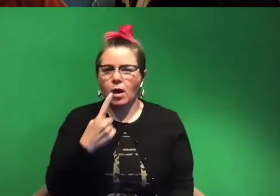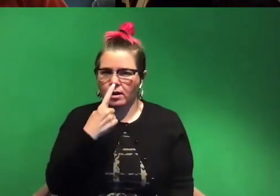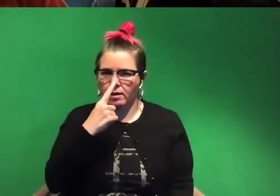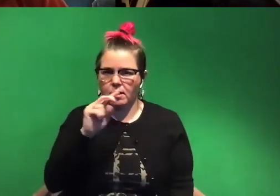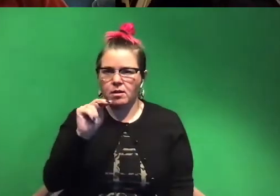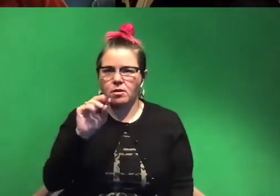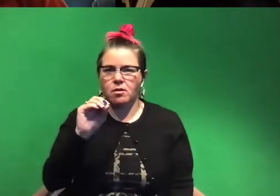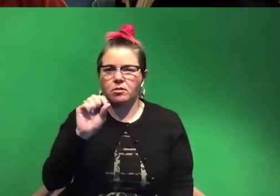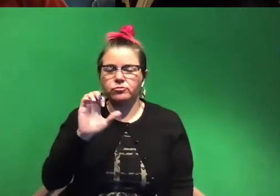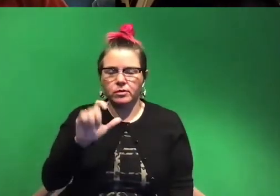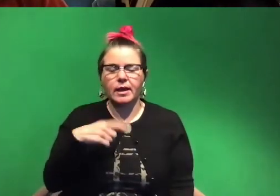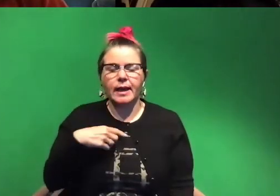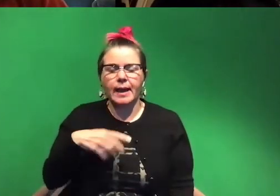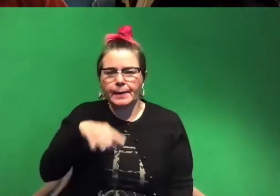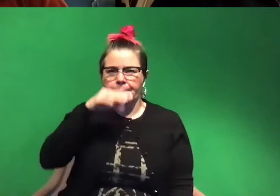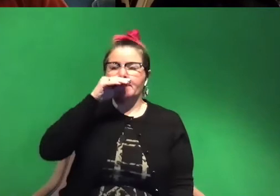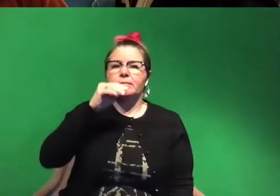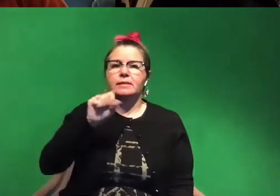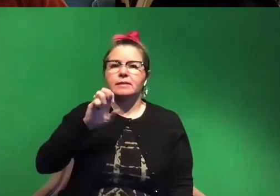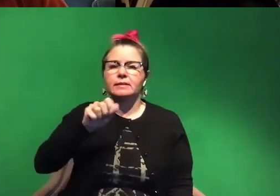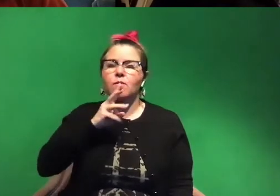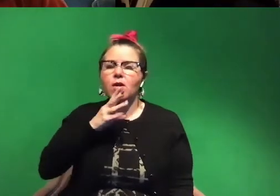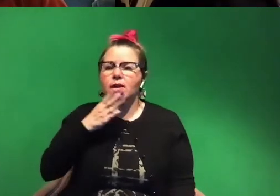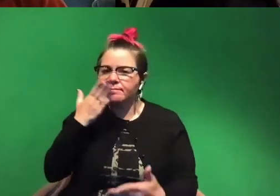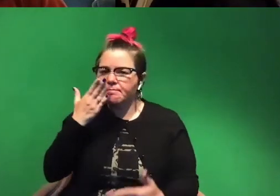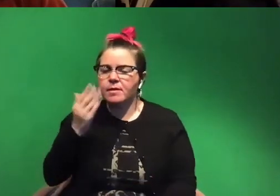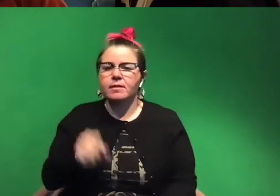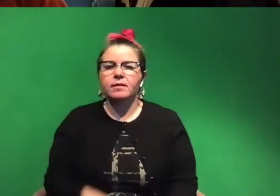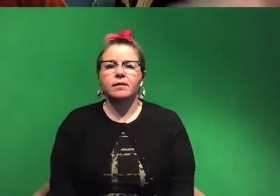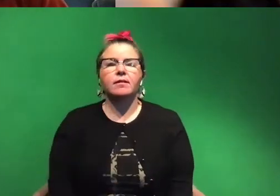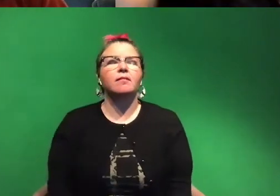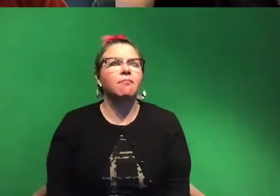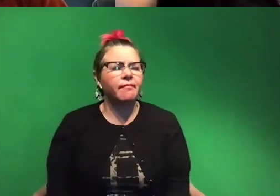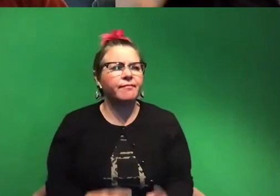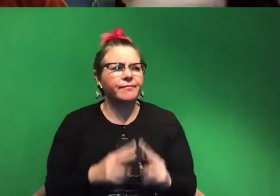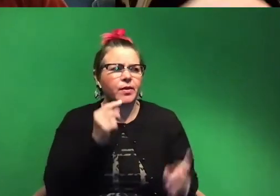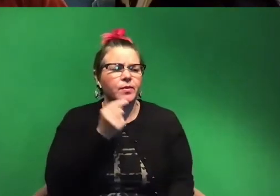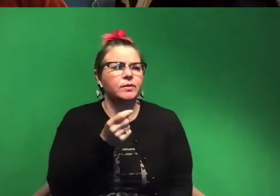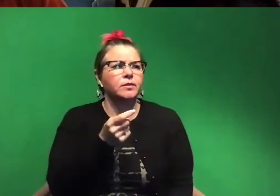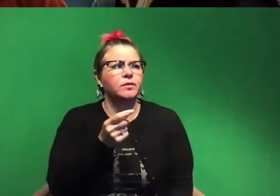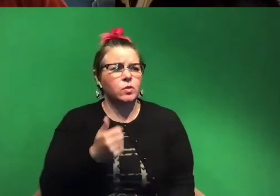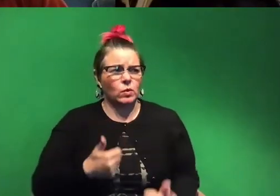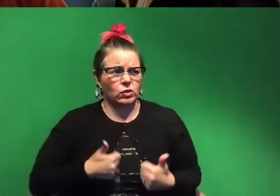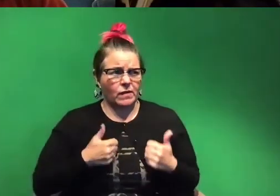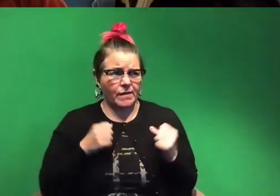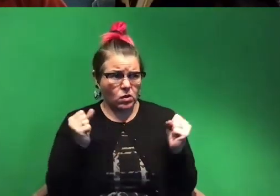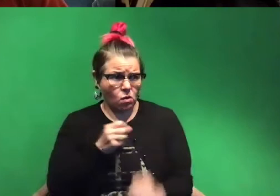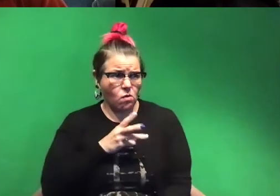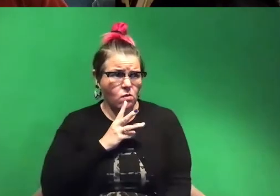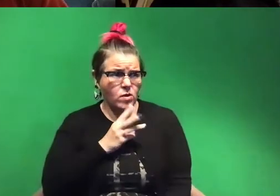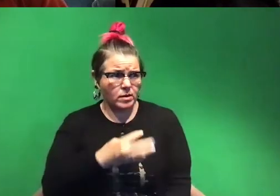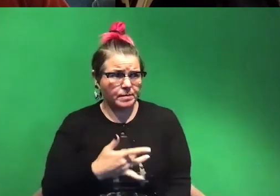bring seawater through and be able to smell through. Very cool. So are they surviving in pretty cold water if they're living so